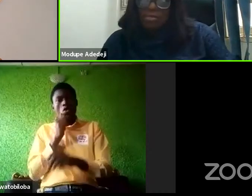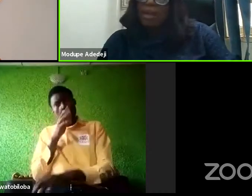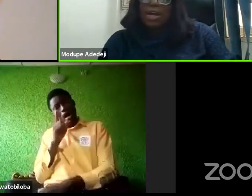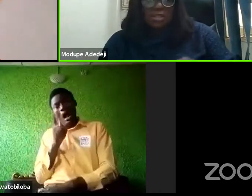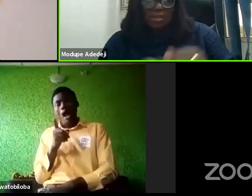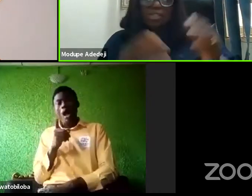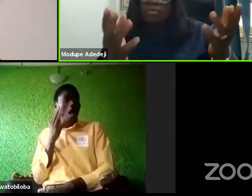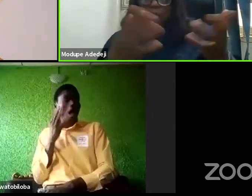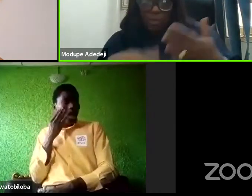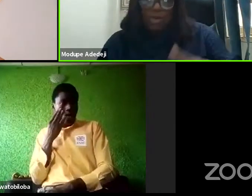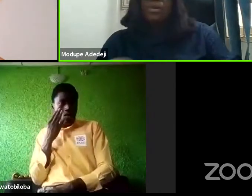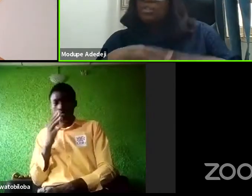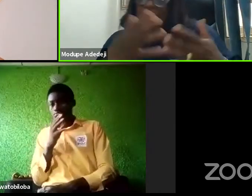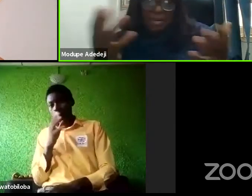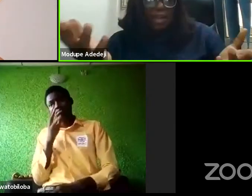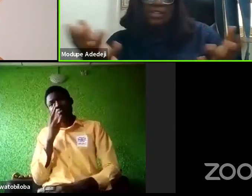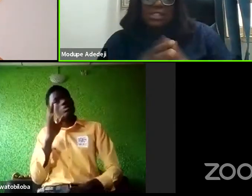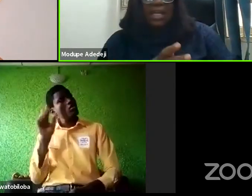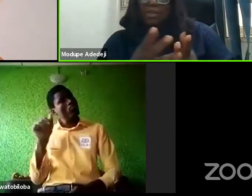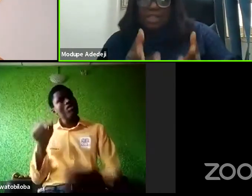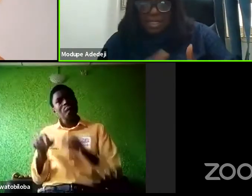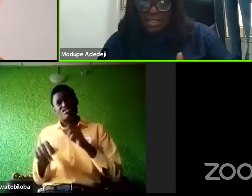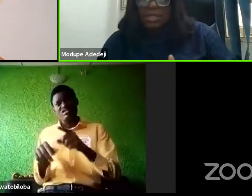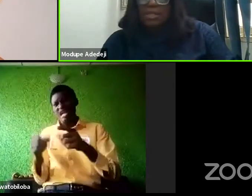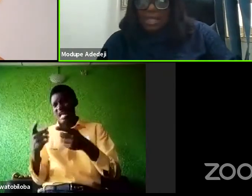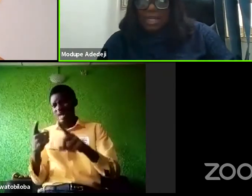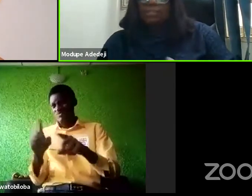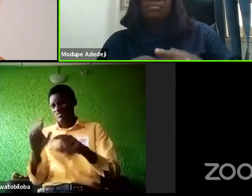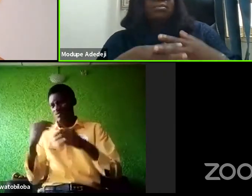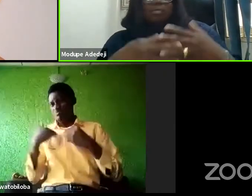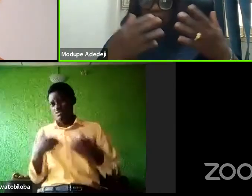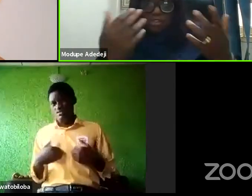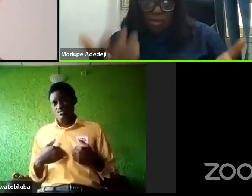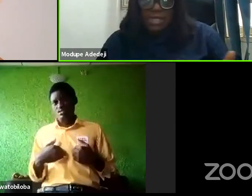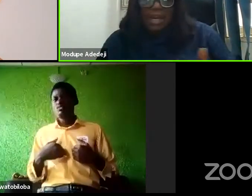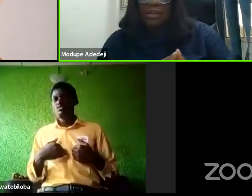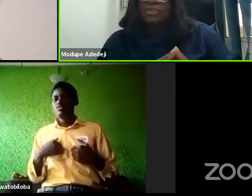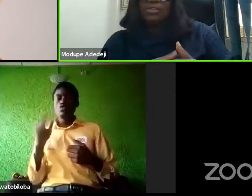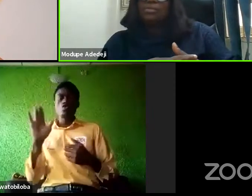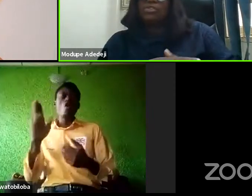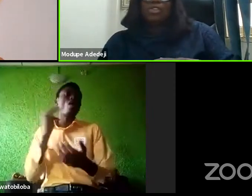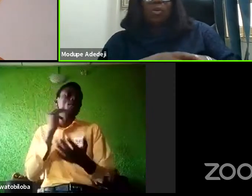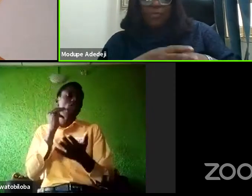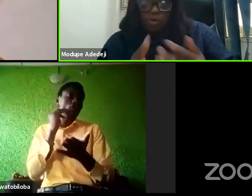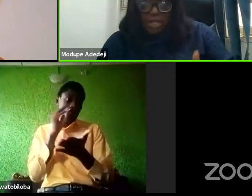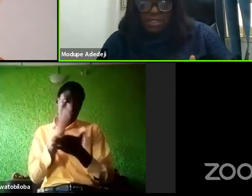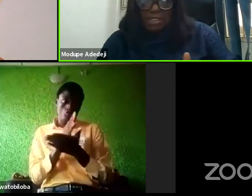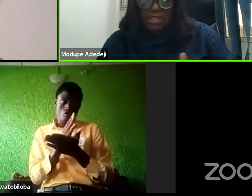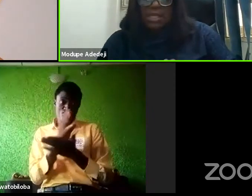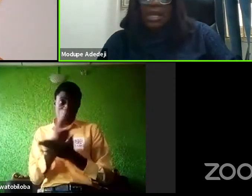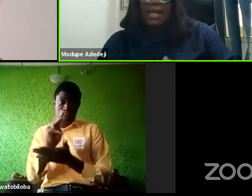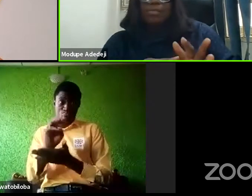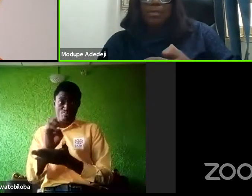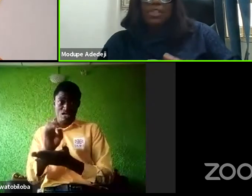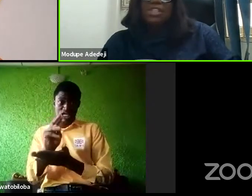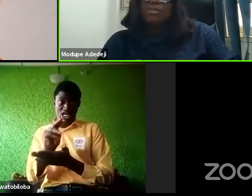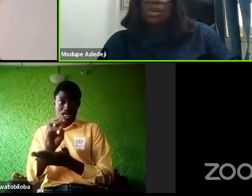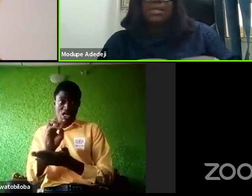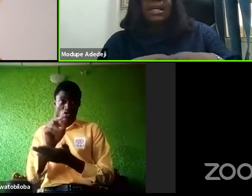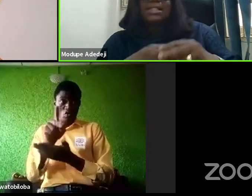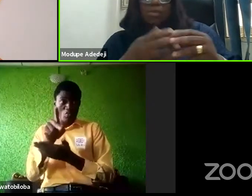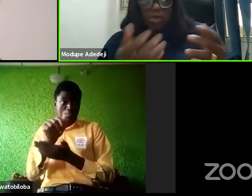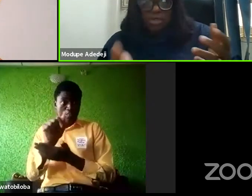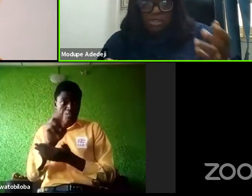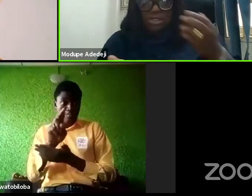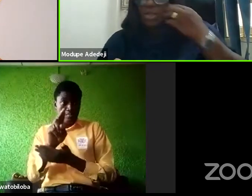So you're around it and all that. Then she comes around so frequently, and maybe the